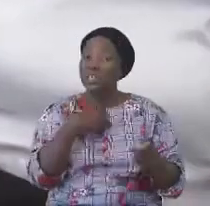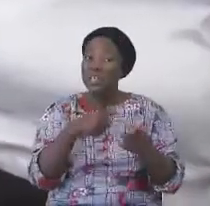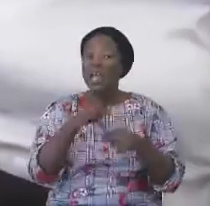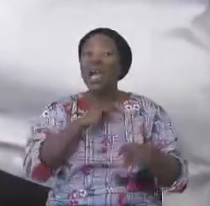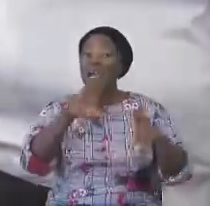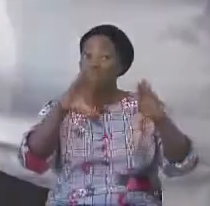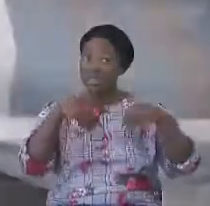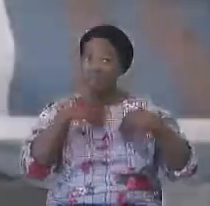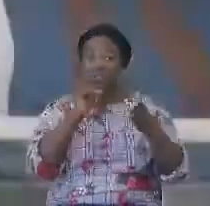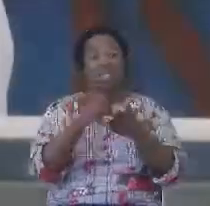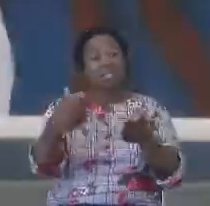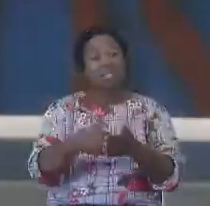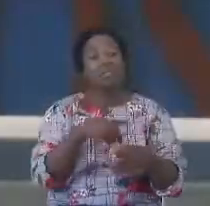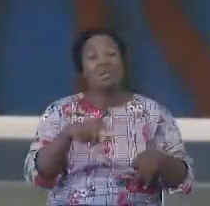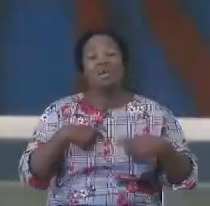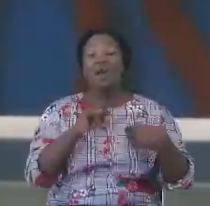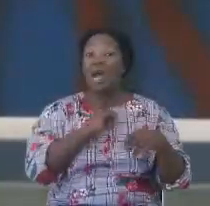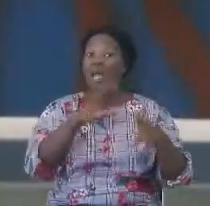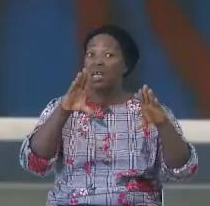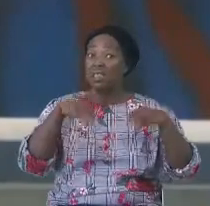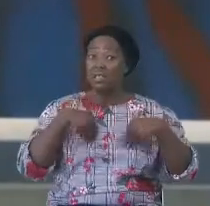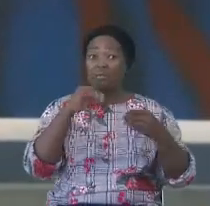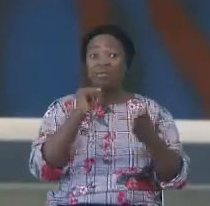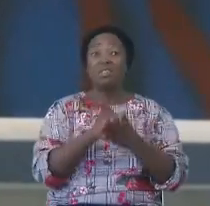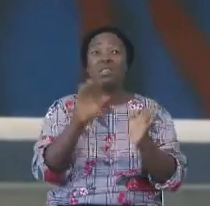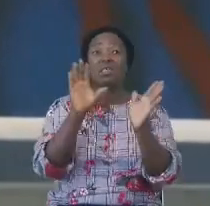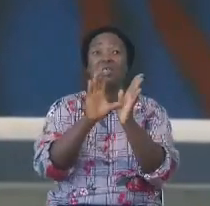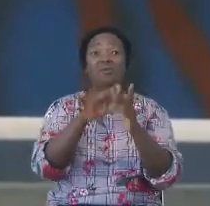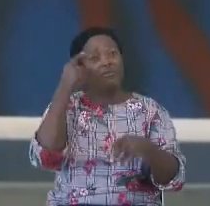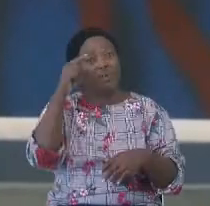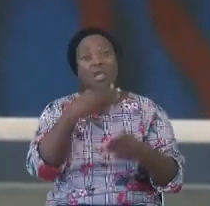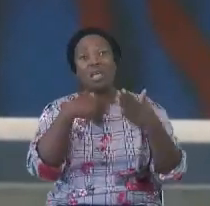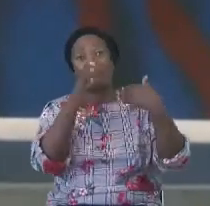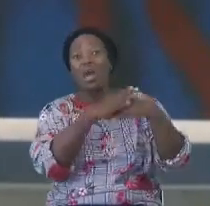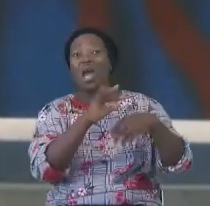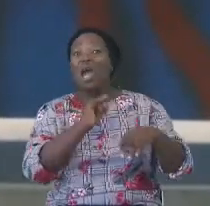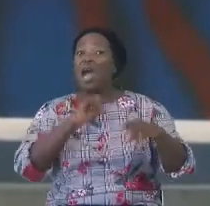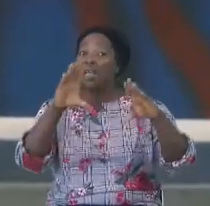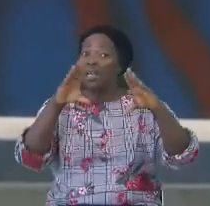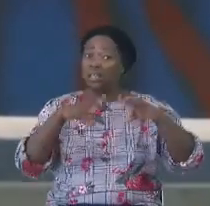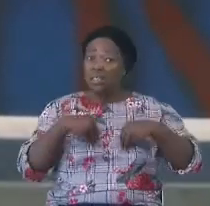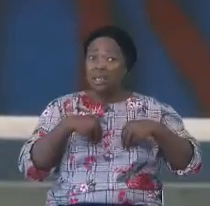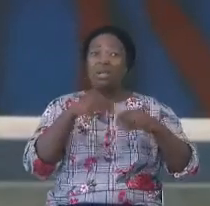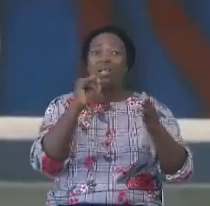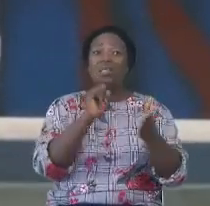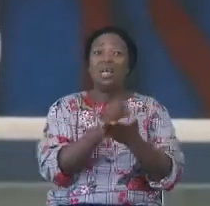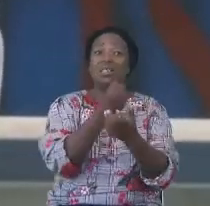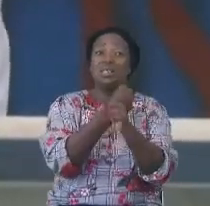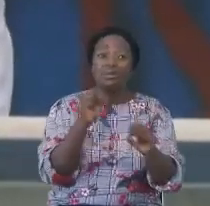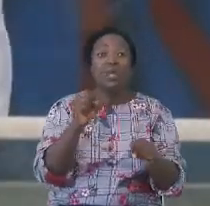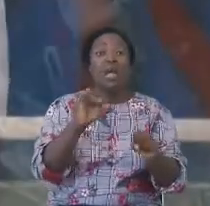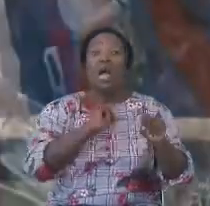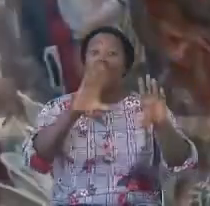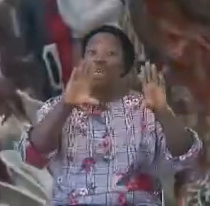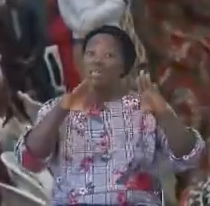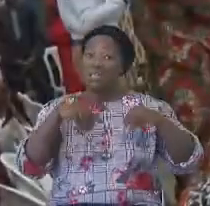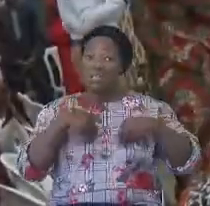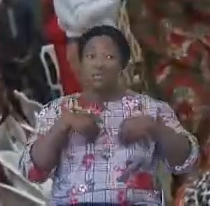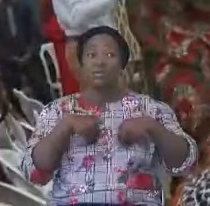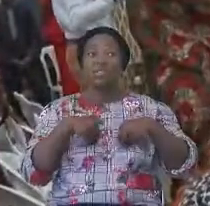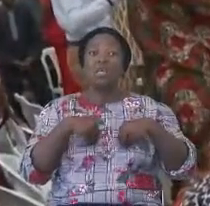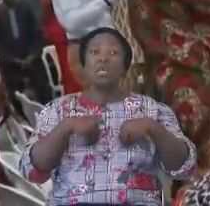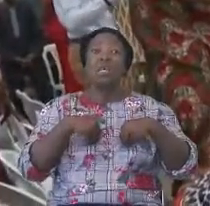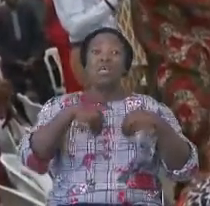me in paradise. And I accept that new life. I accept that ticket for heaven.